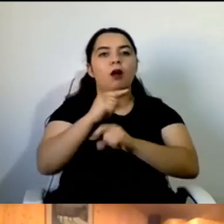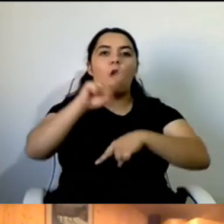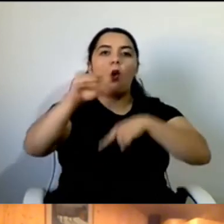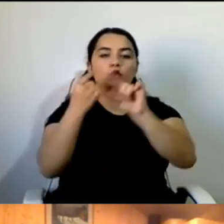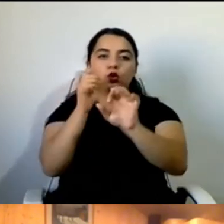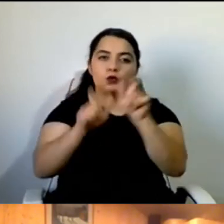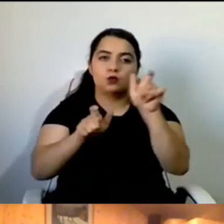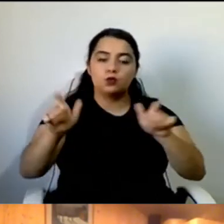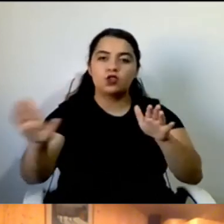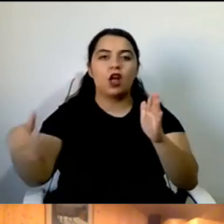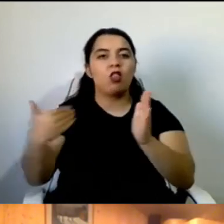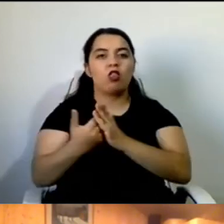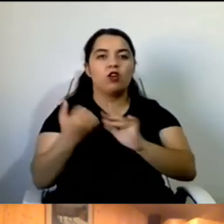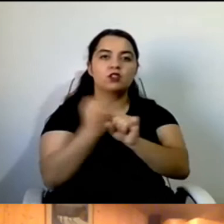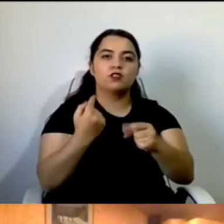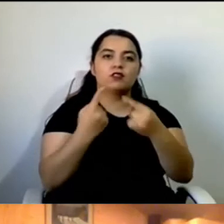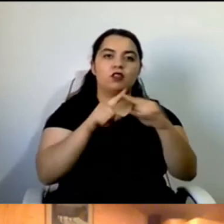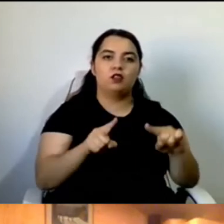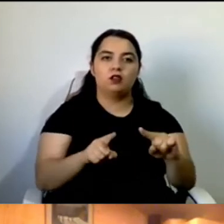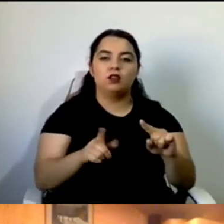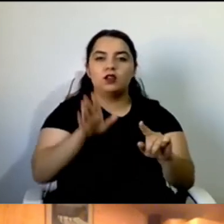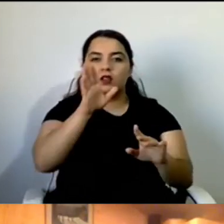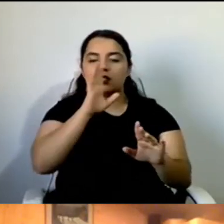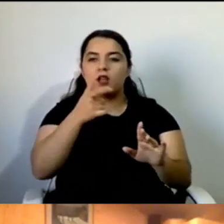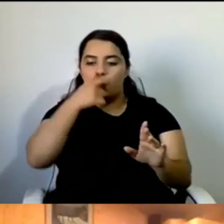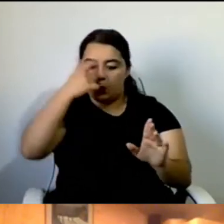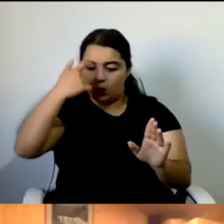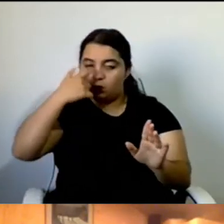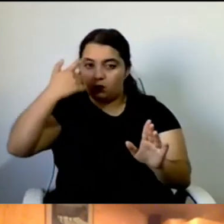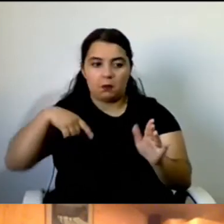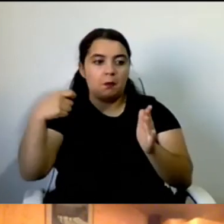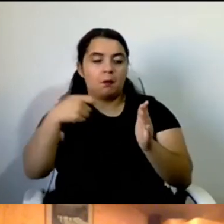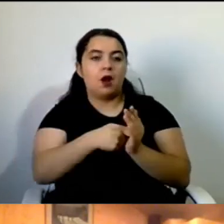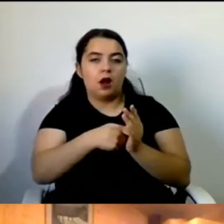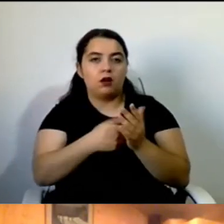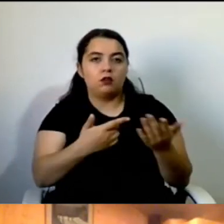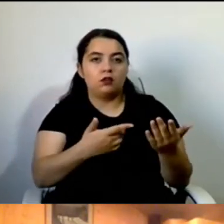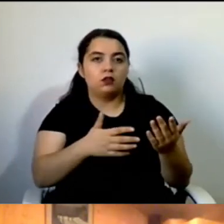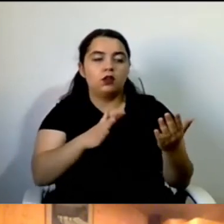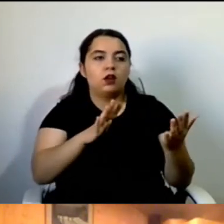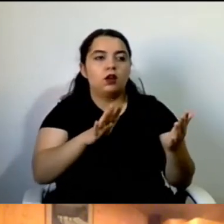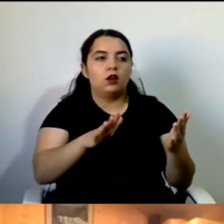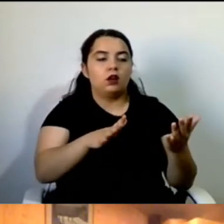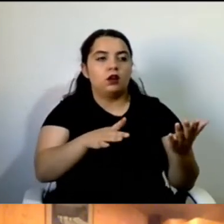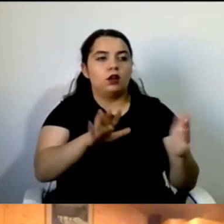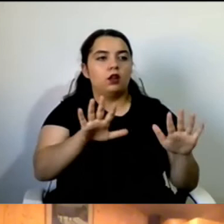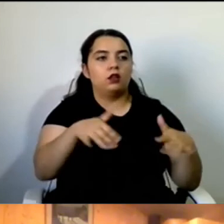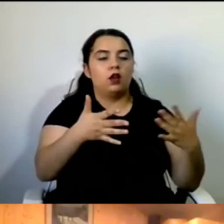do the service and they respect it as a job. And it works as it's a professional engagement.